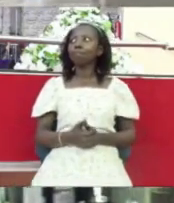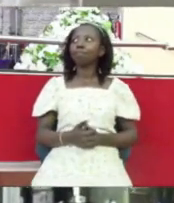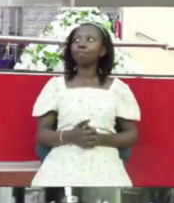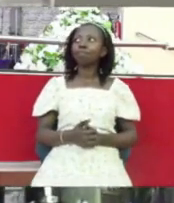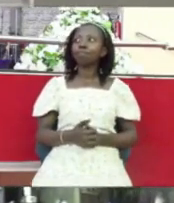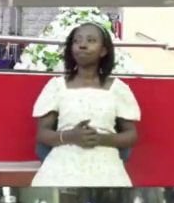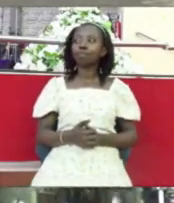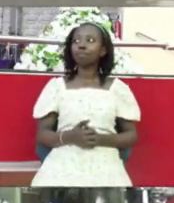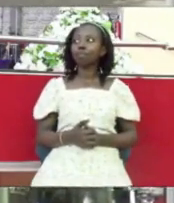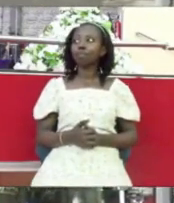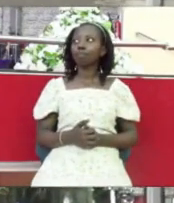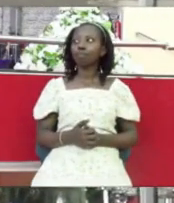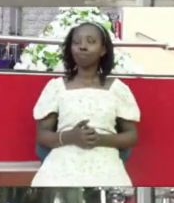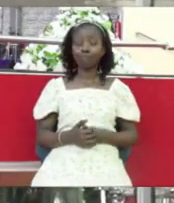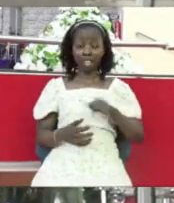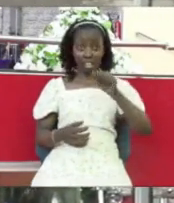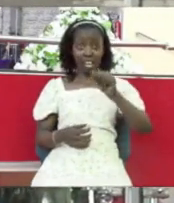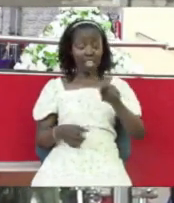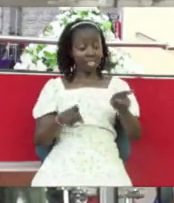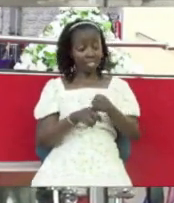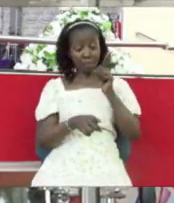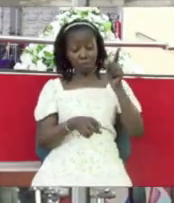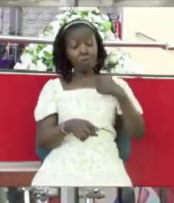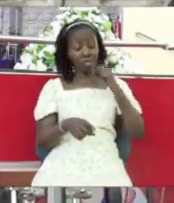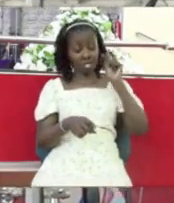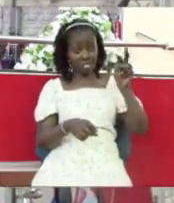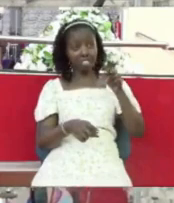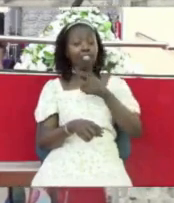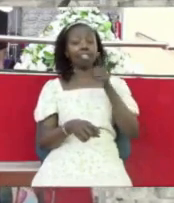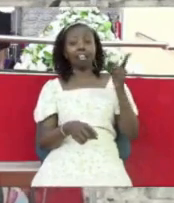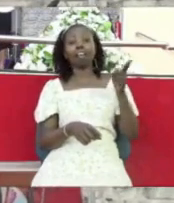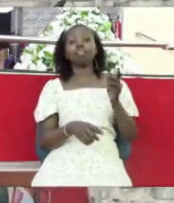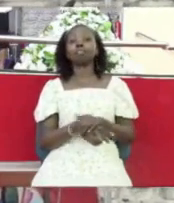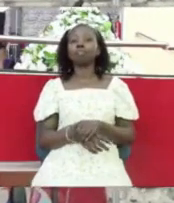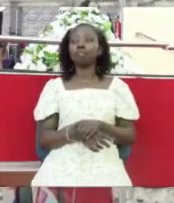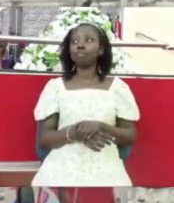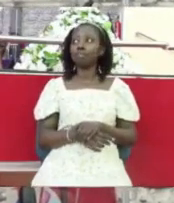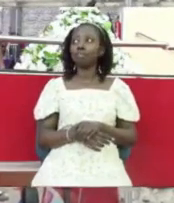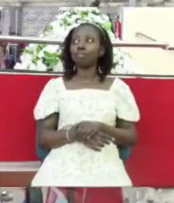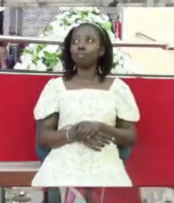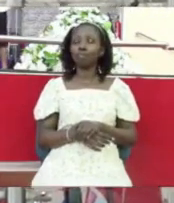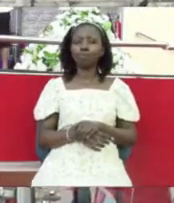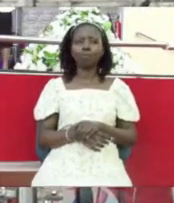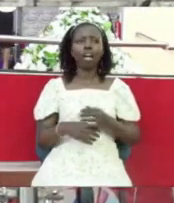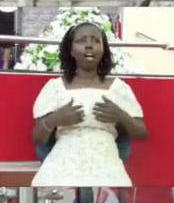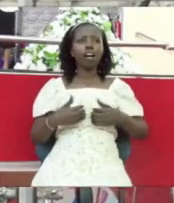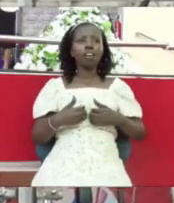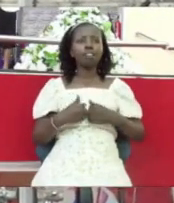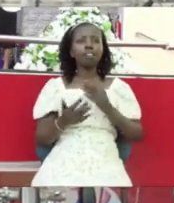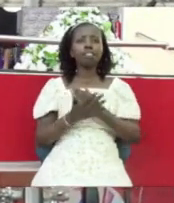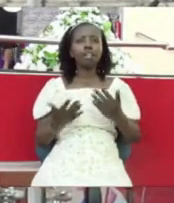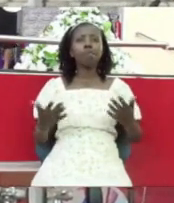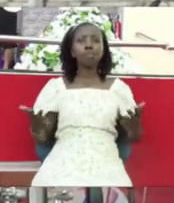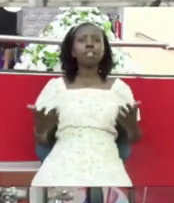changa kiasi. Eh, hata wewe naona tuko hapa. Wakati tulikuwa changa kiasi. Hata mimi niko pale. There was something that we used to do